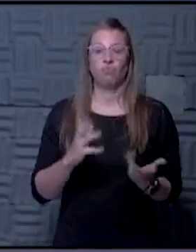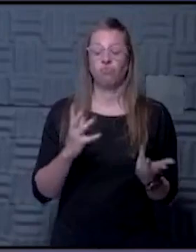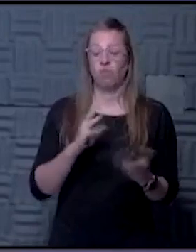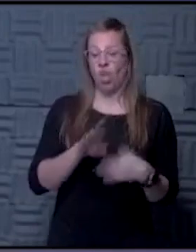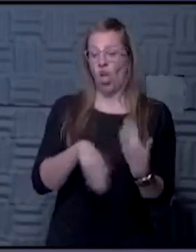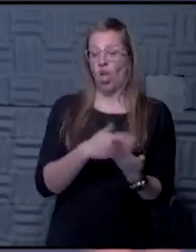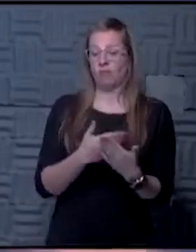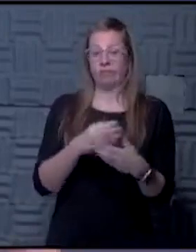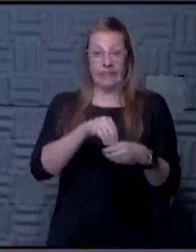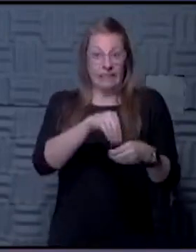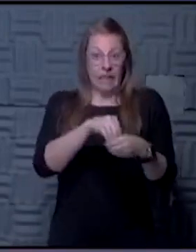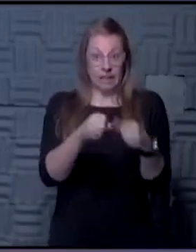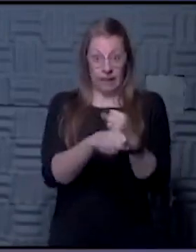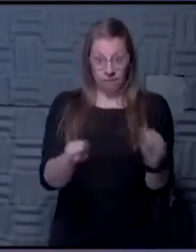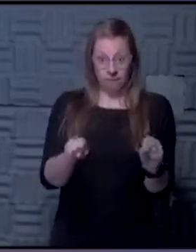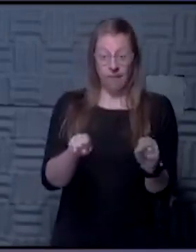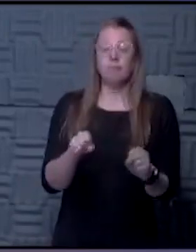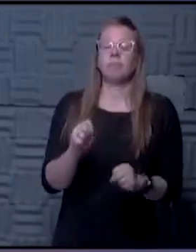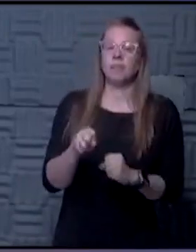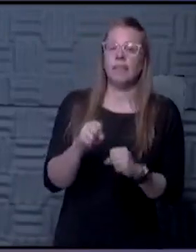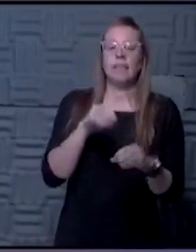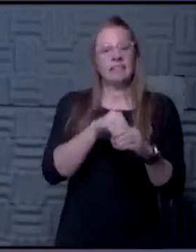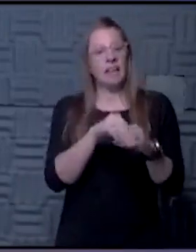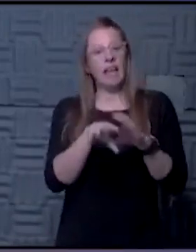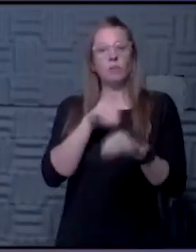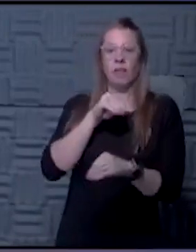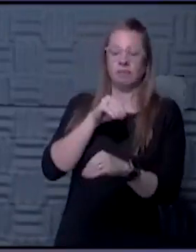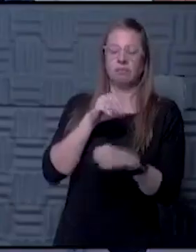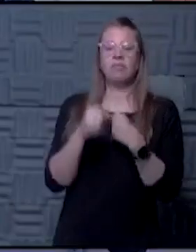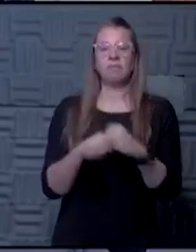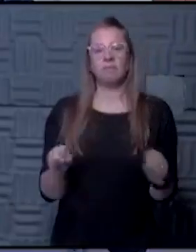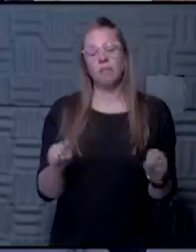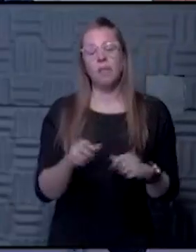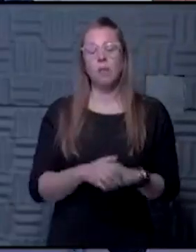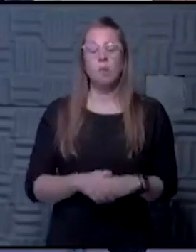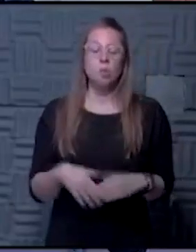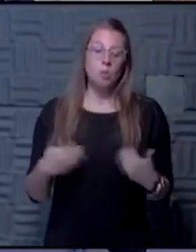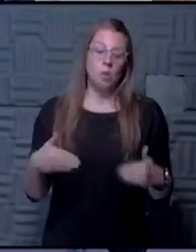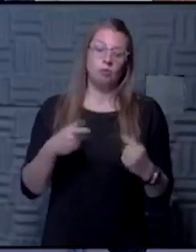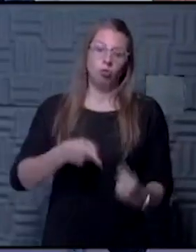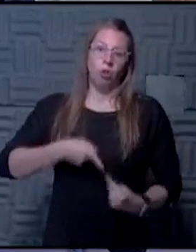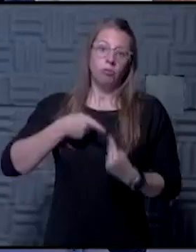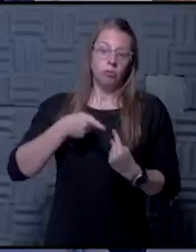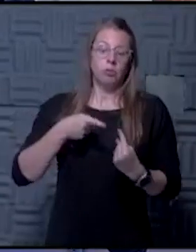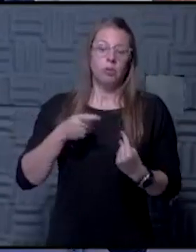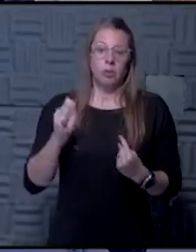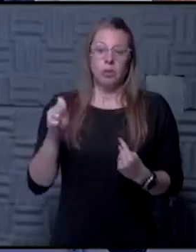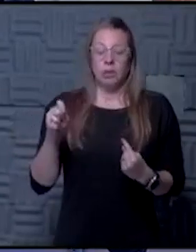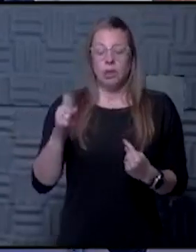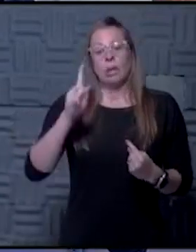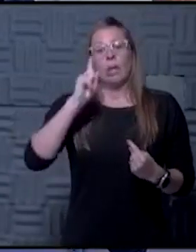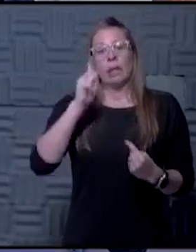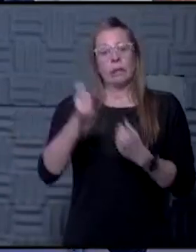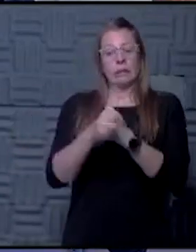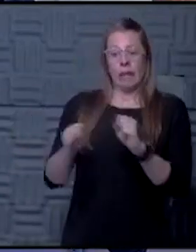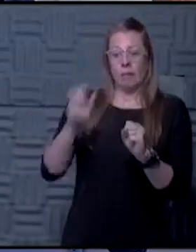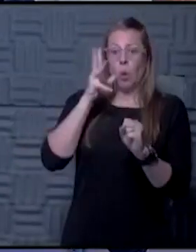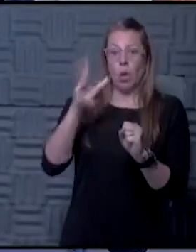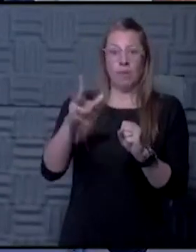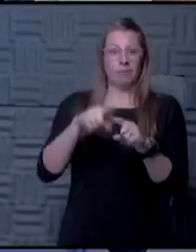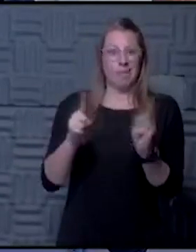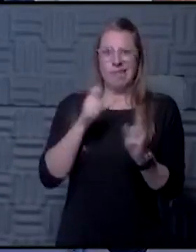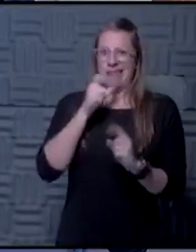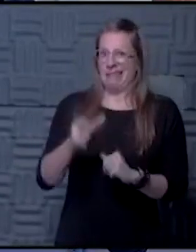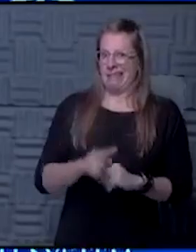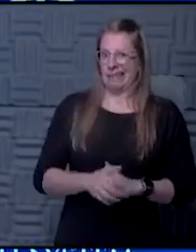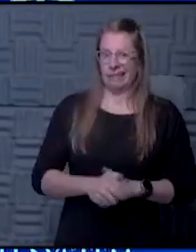Right. Inside. safe. Yeah, inside, outside. Yeah, those are the struggles. Yeah. Those things where you think it's going to be safe and it's